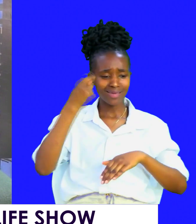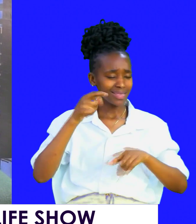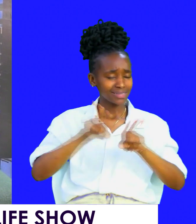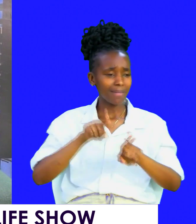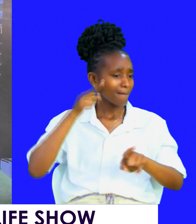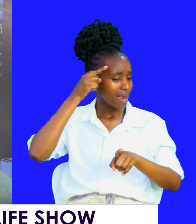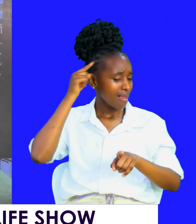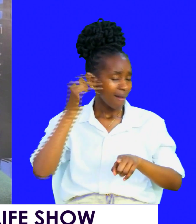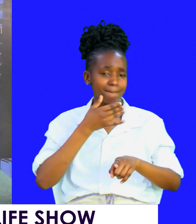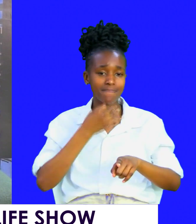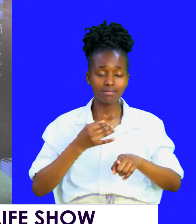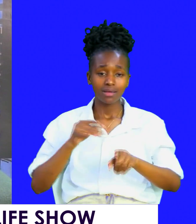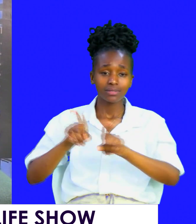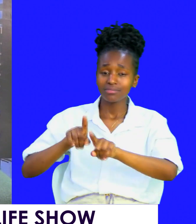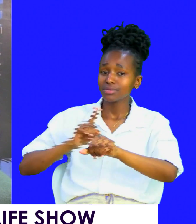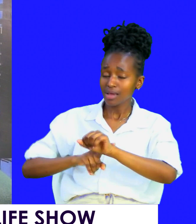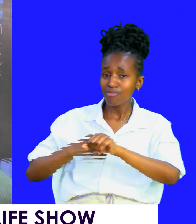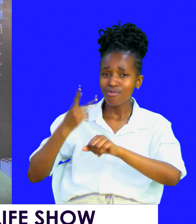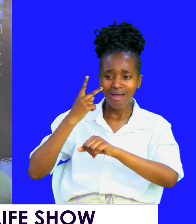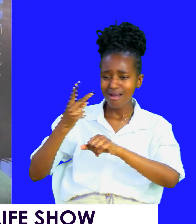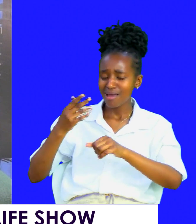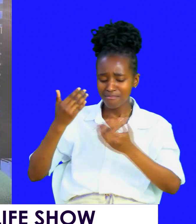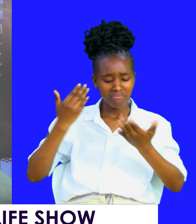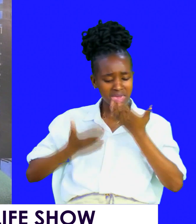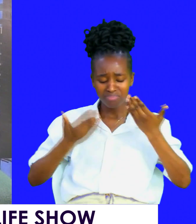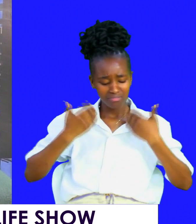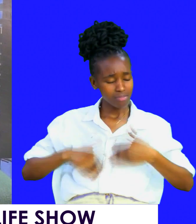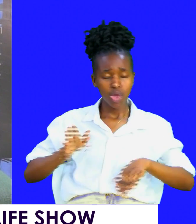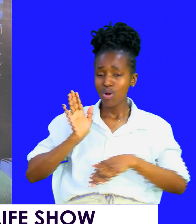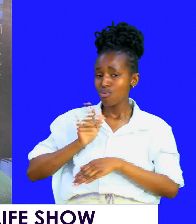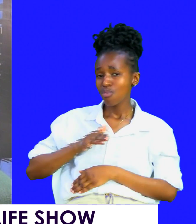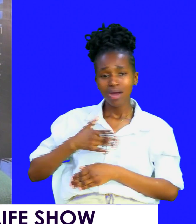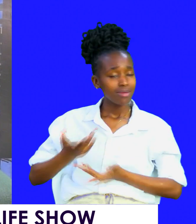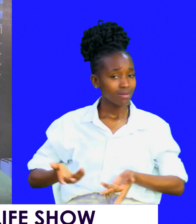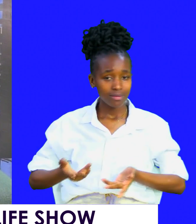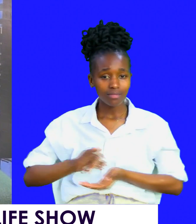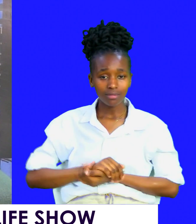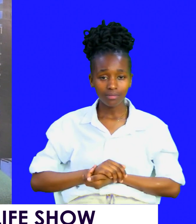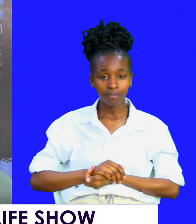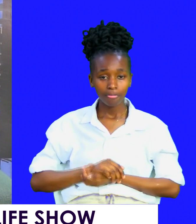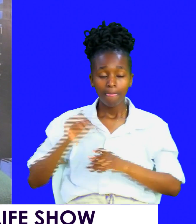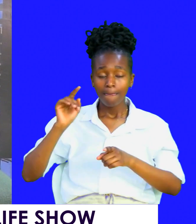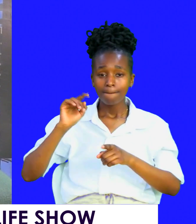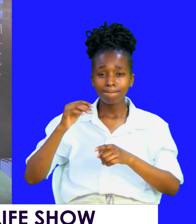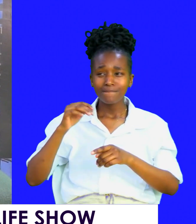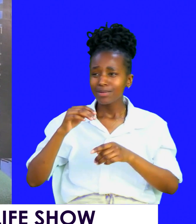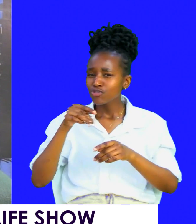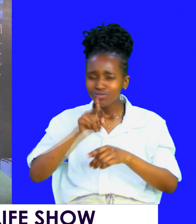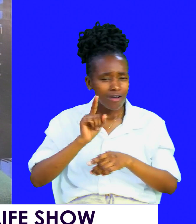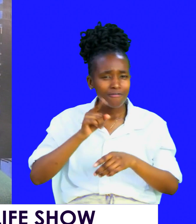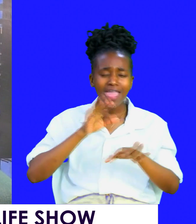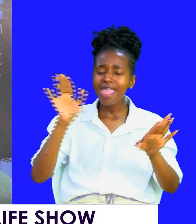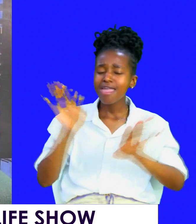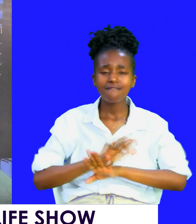I may be just a woman. Yes. I may be just, whatever you call yourself,